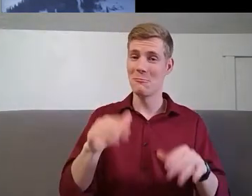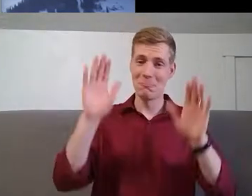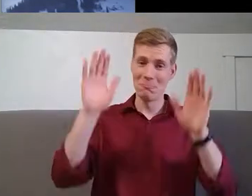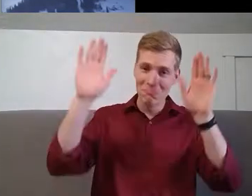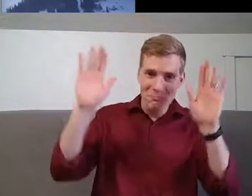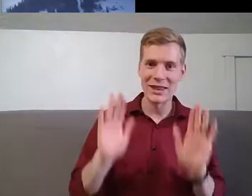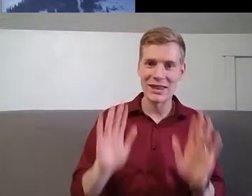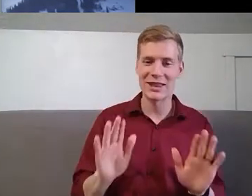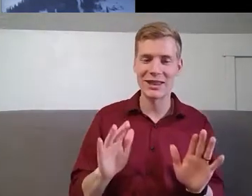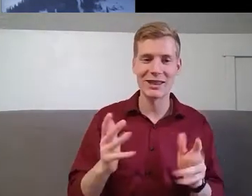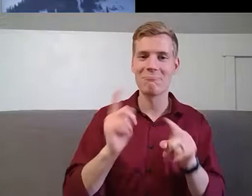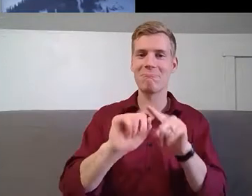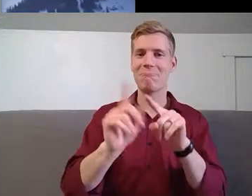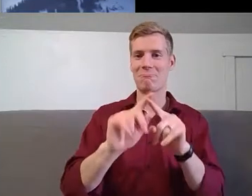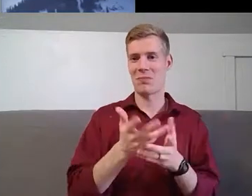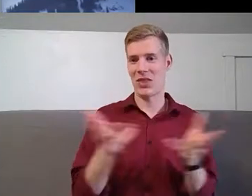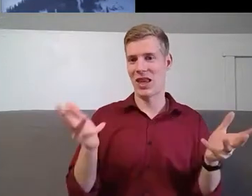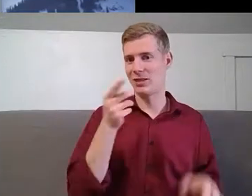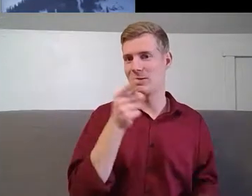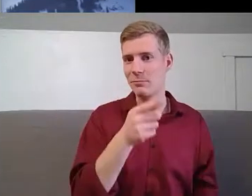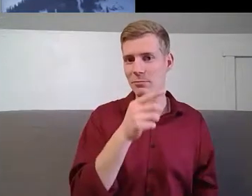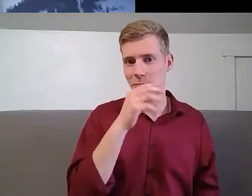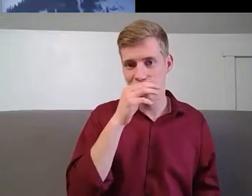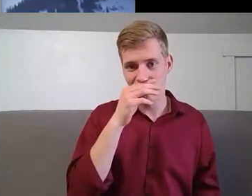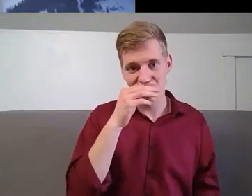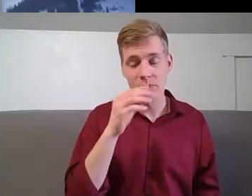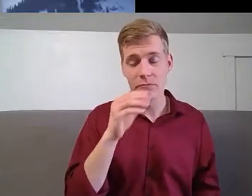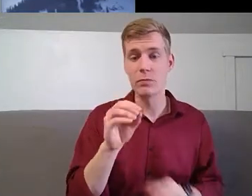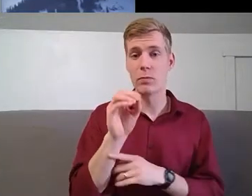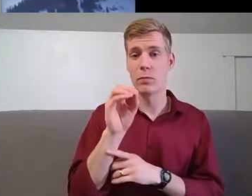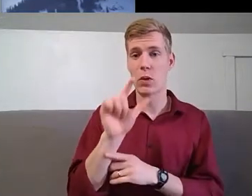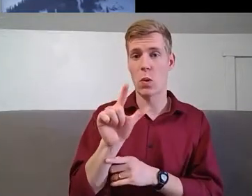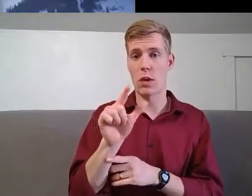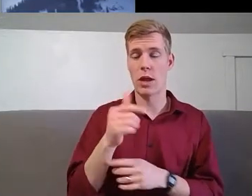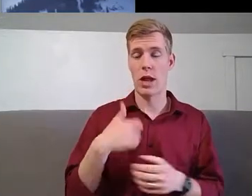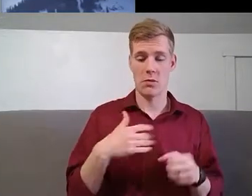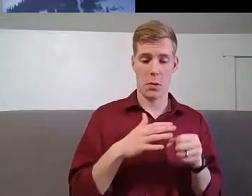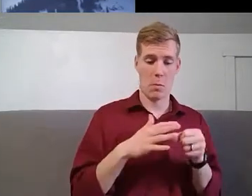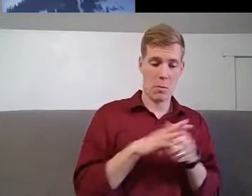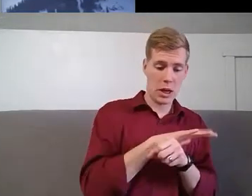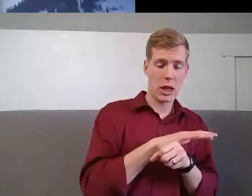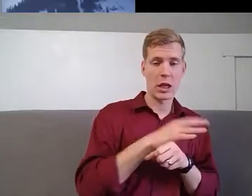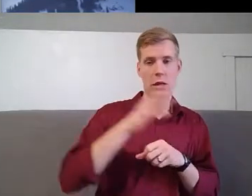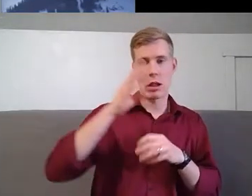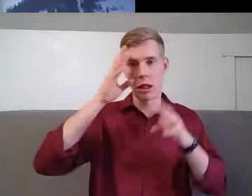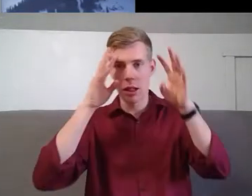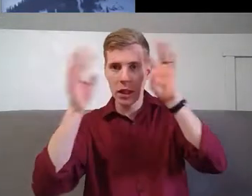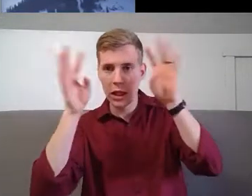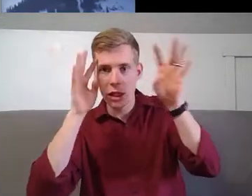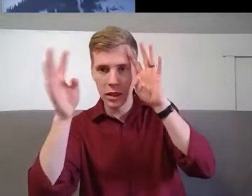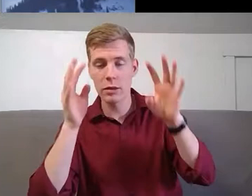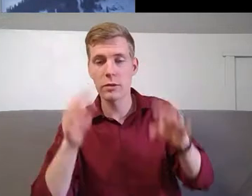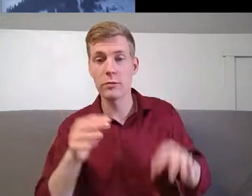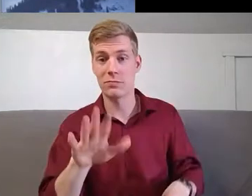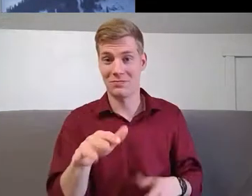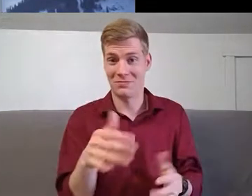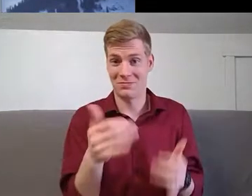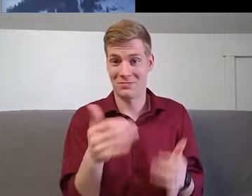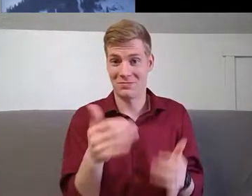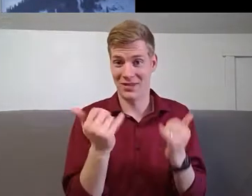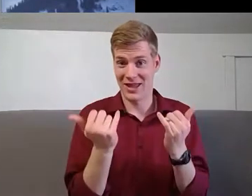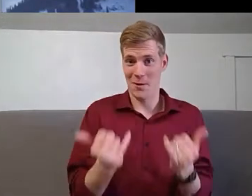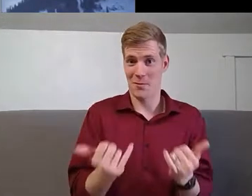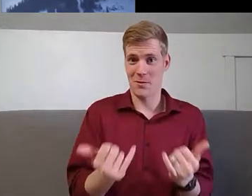awesome. There's so many awesome things there. It's the oil of abundance and creativity. So especially right